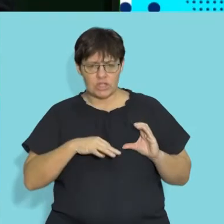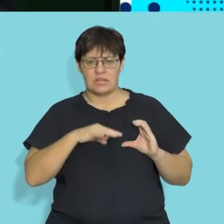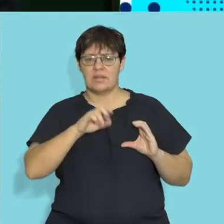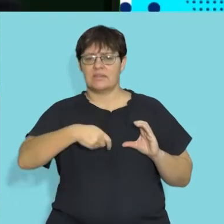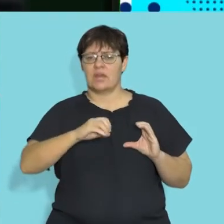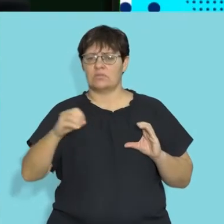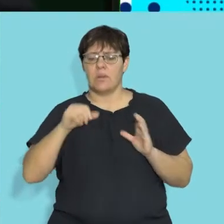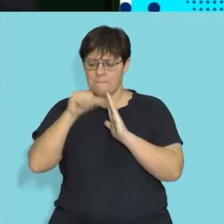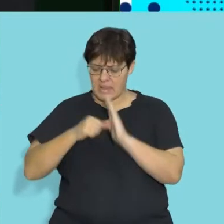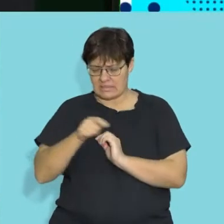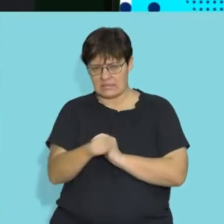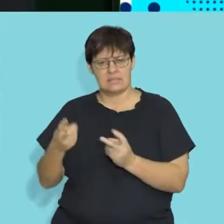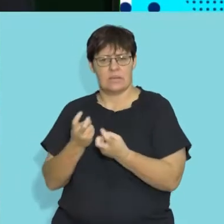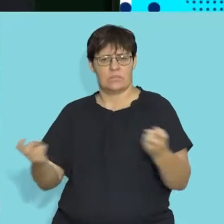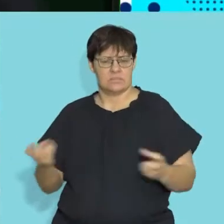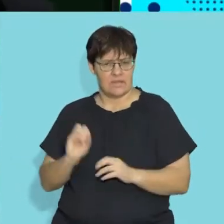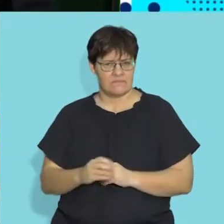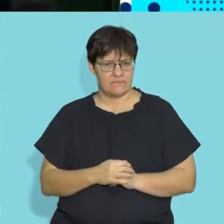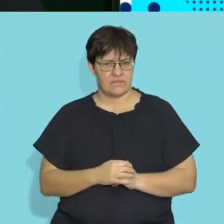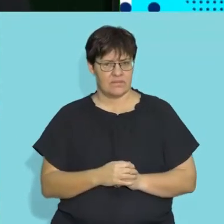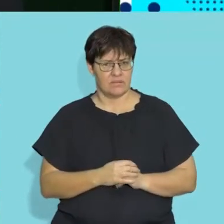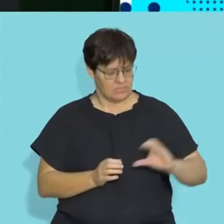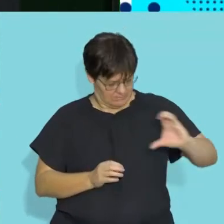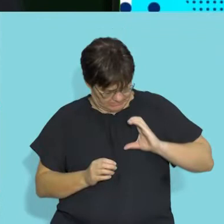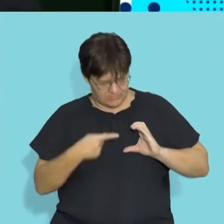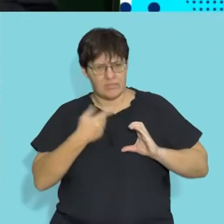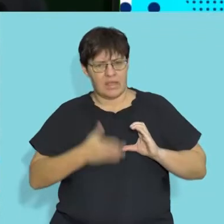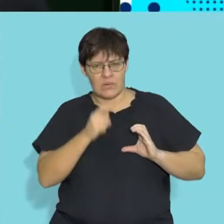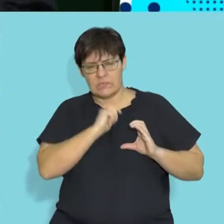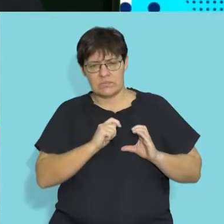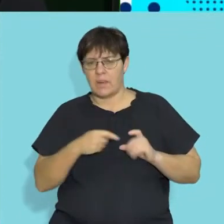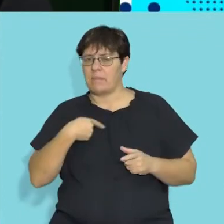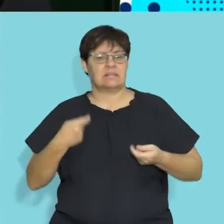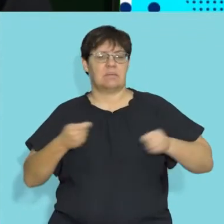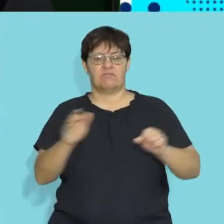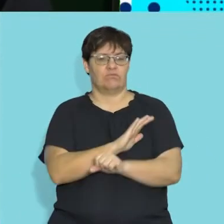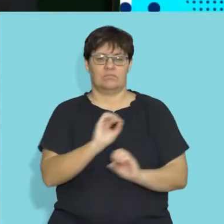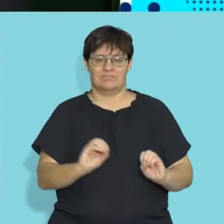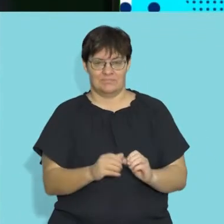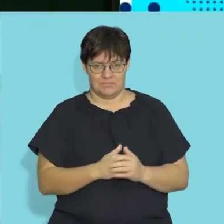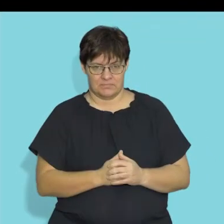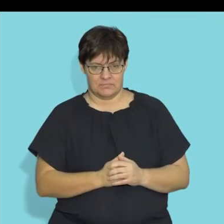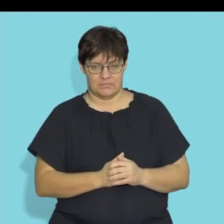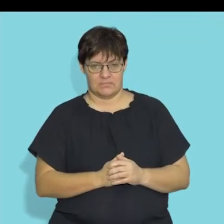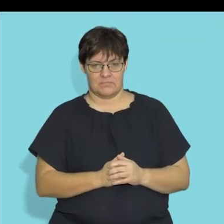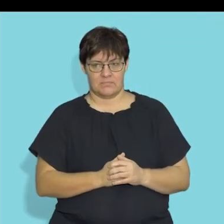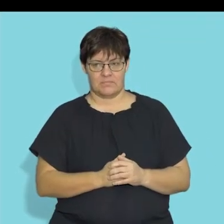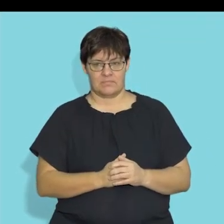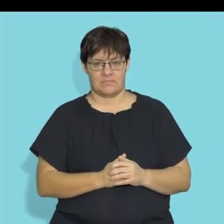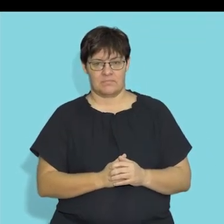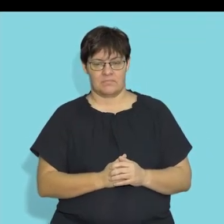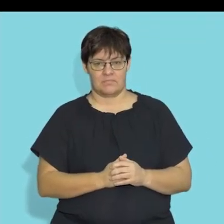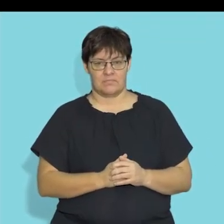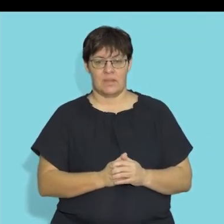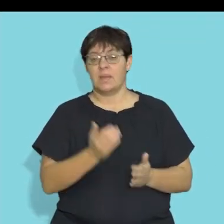the maintenance of your equipment. You were given that budget, but you did not spend it, right?